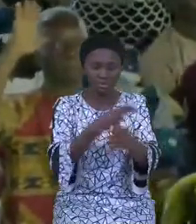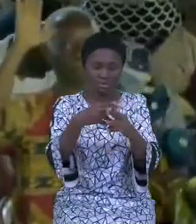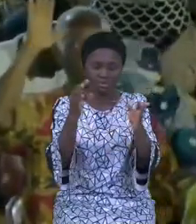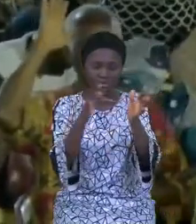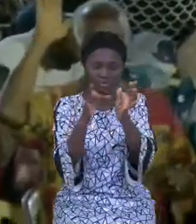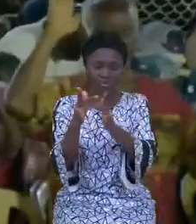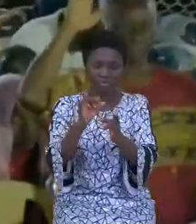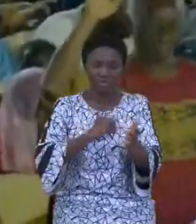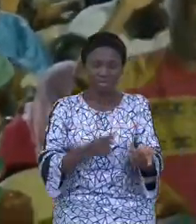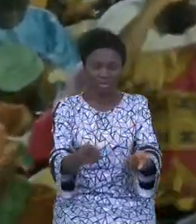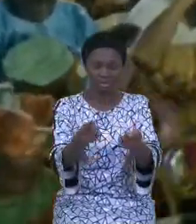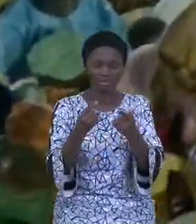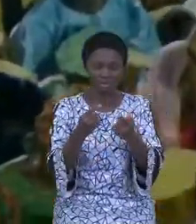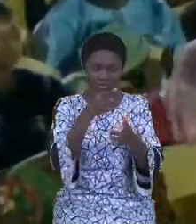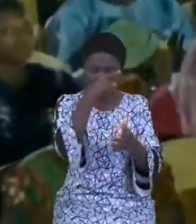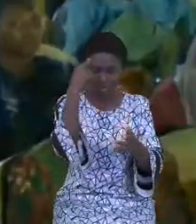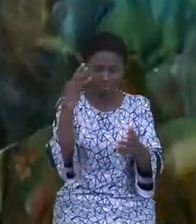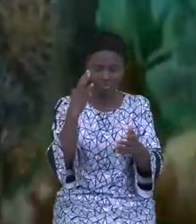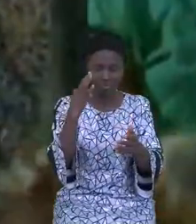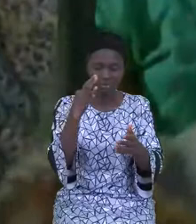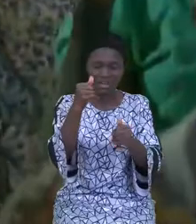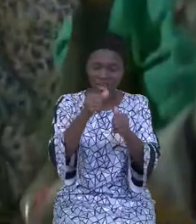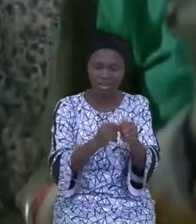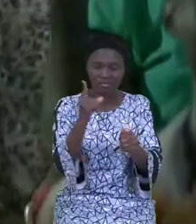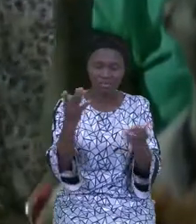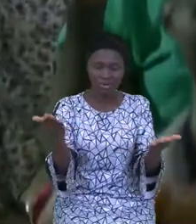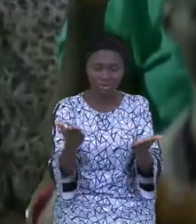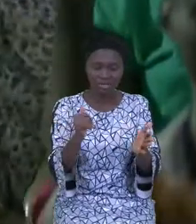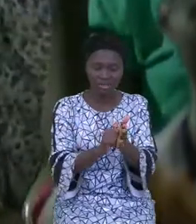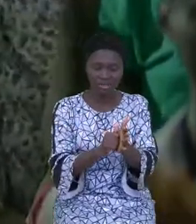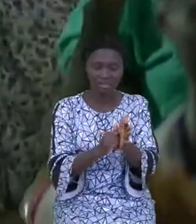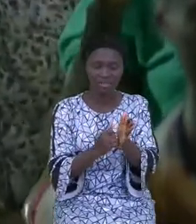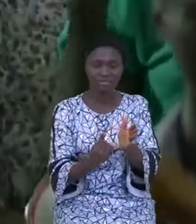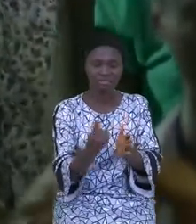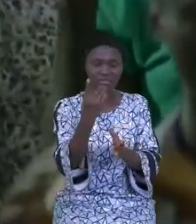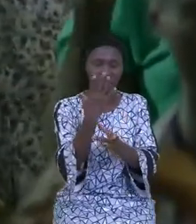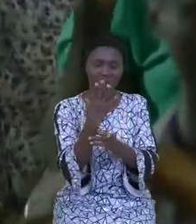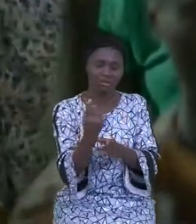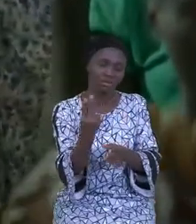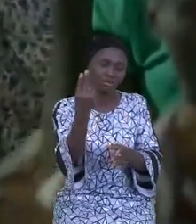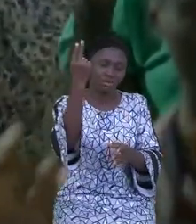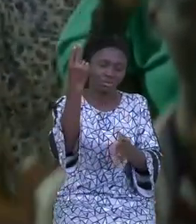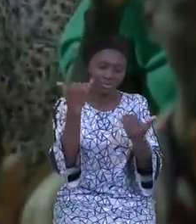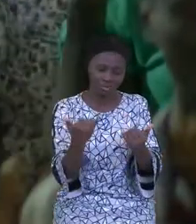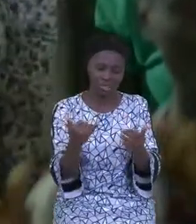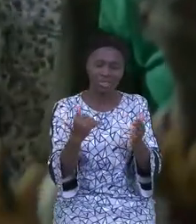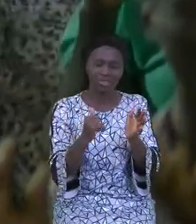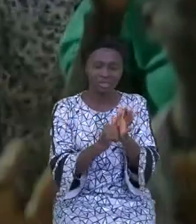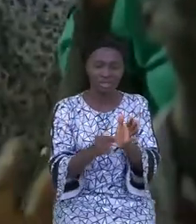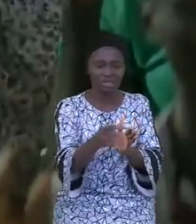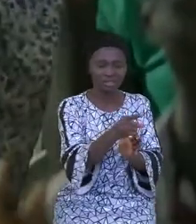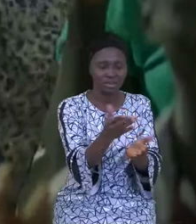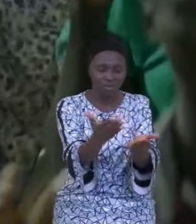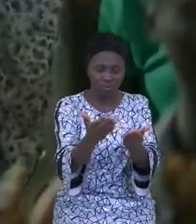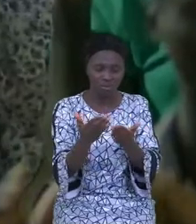come on behalf of everyone, indicating they want your salvation now. They want your forgiveness now.